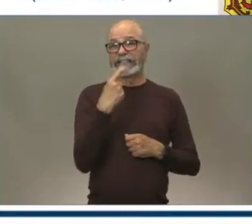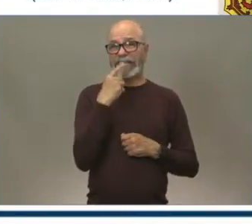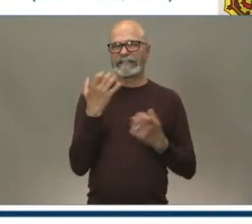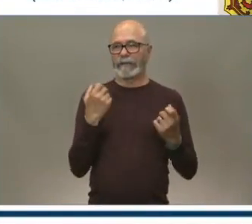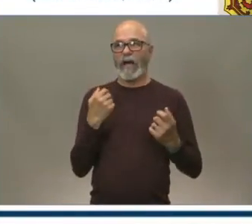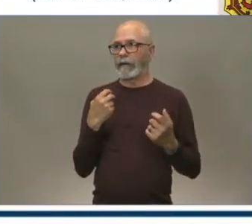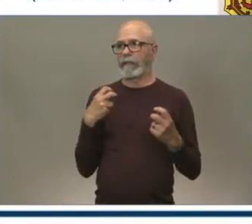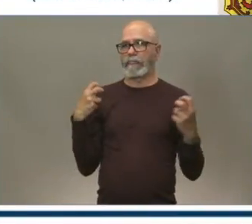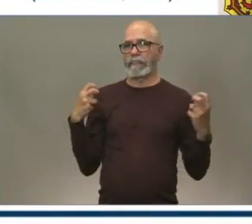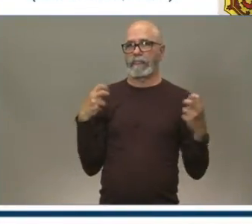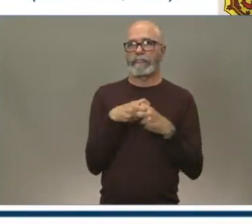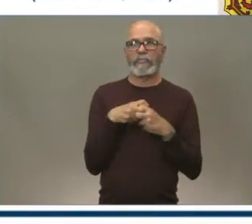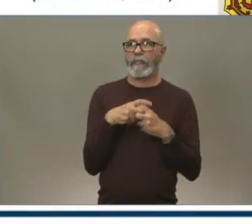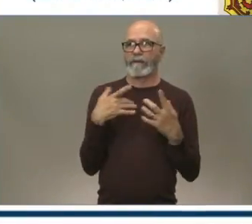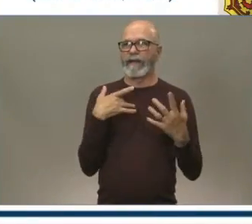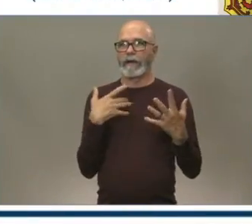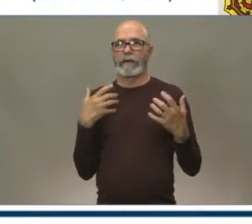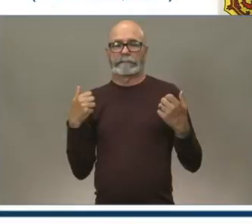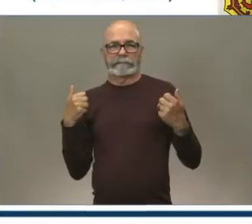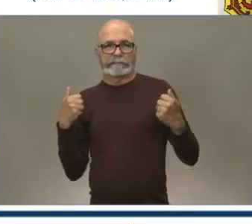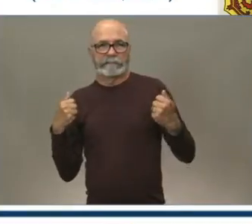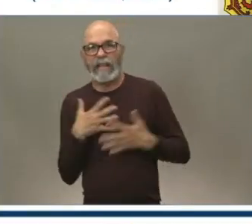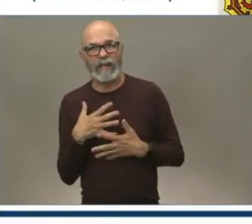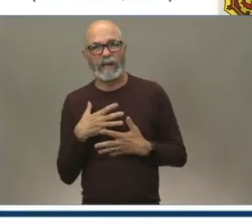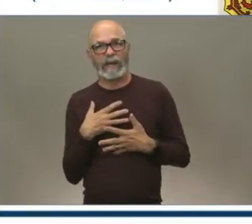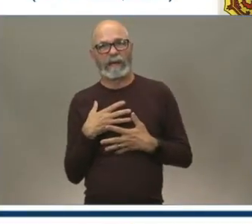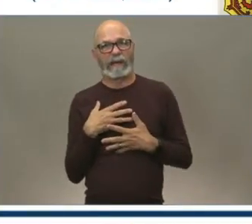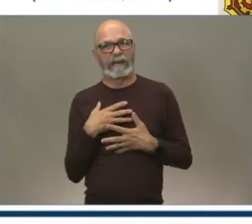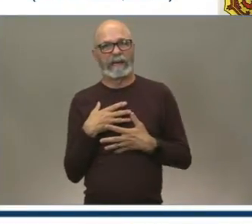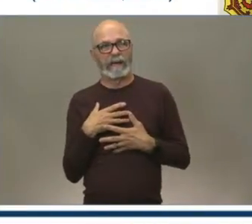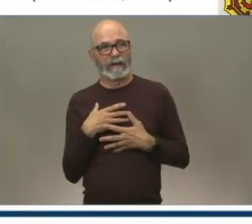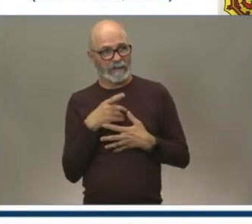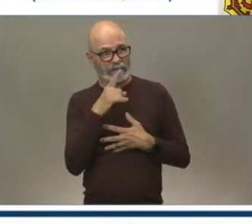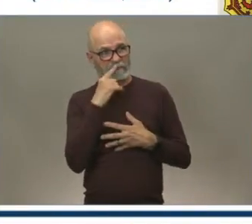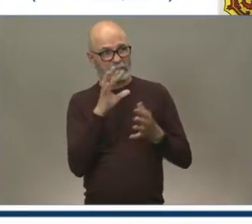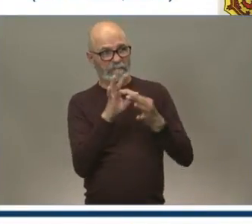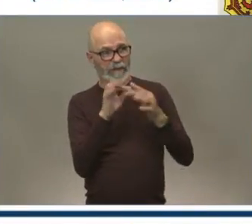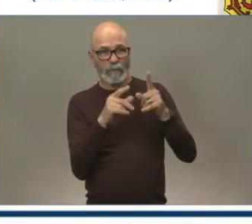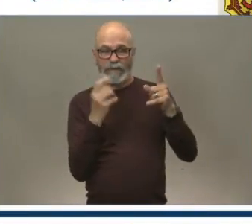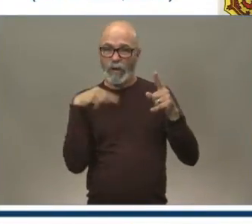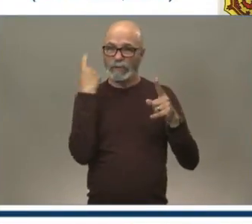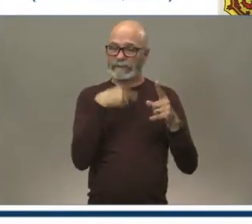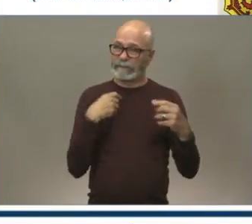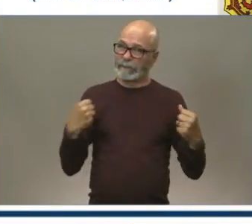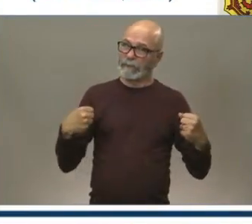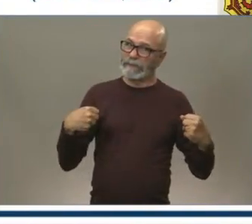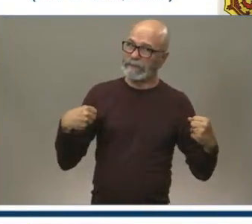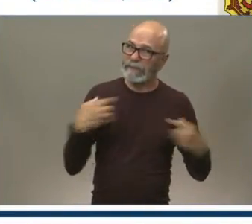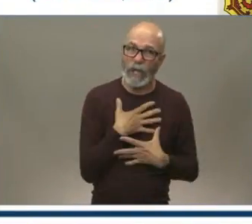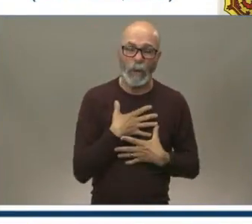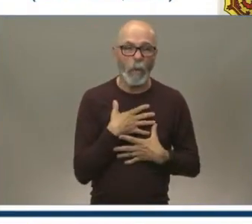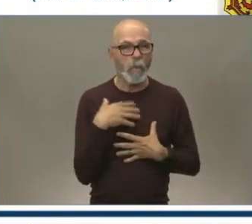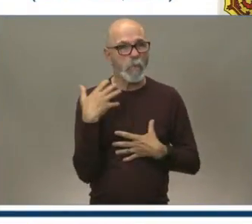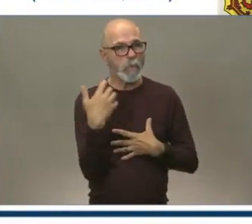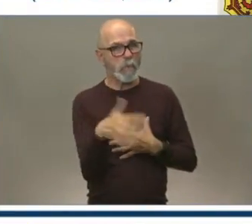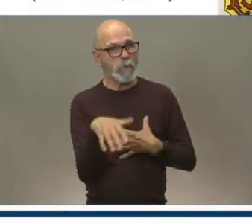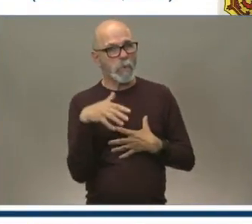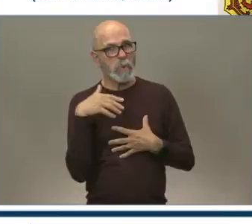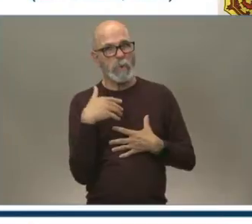use very often. You're usually pretty cautious in your language. How bad could this get if these restrictions don't